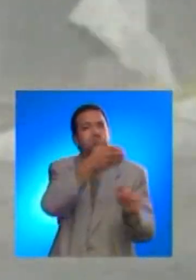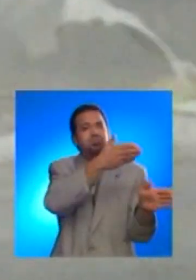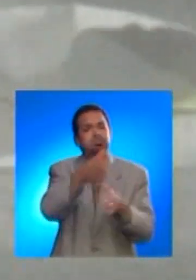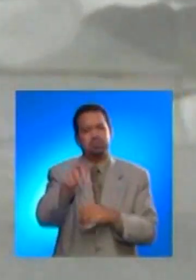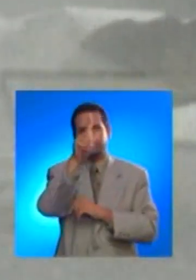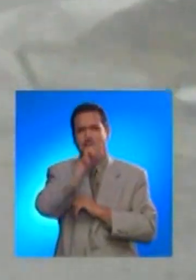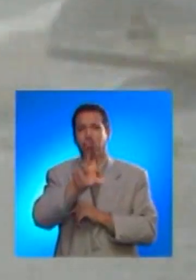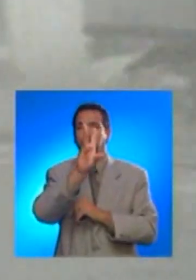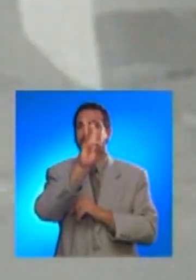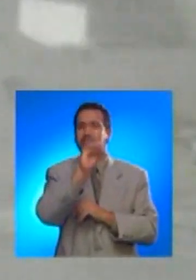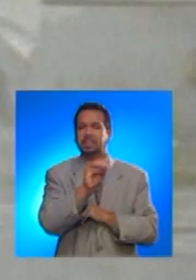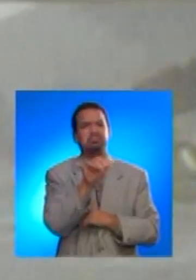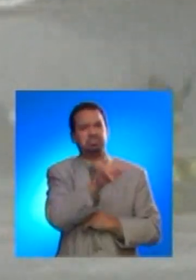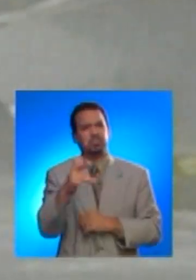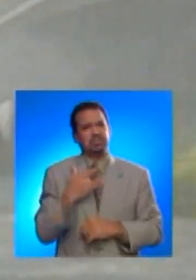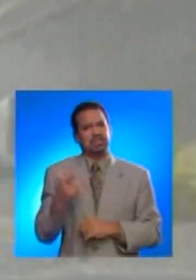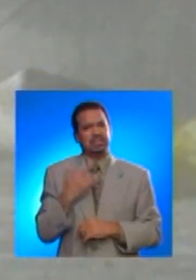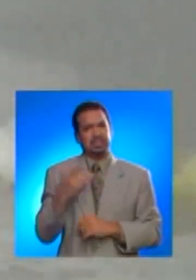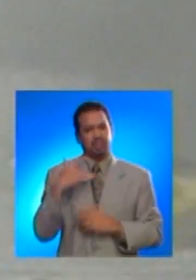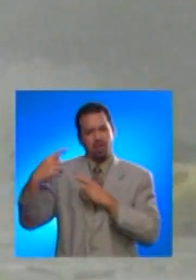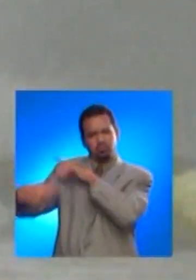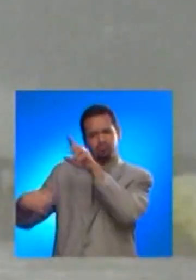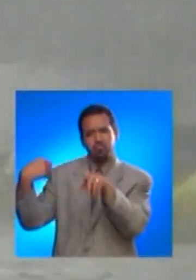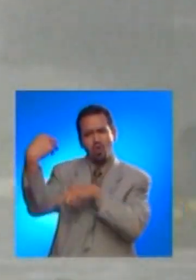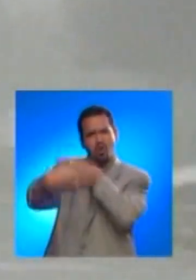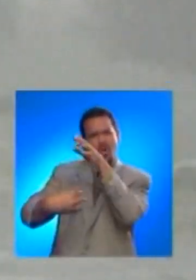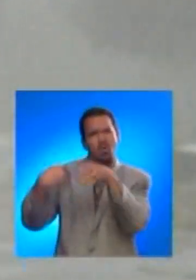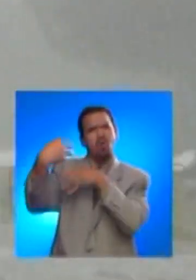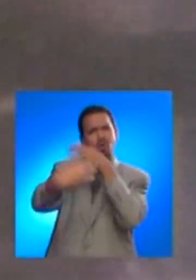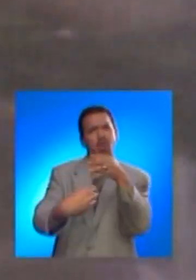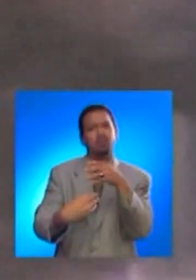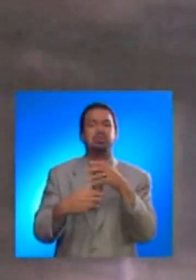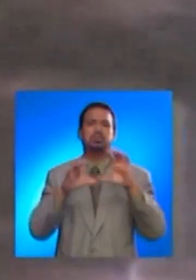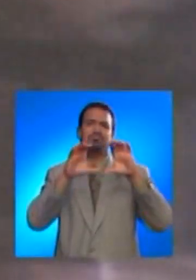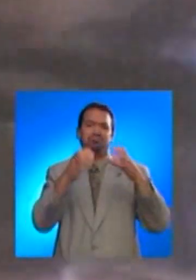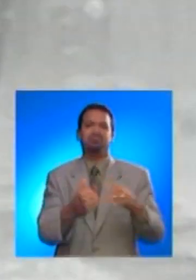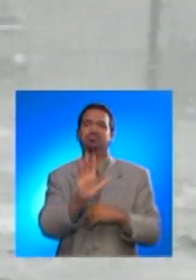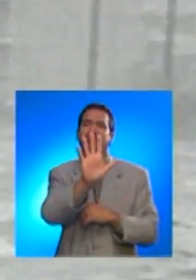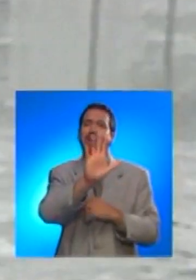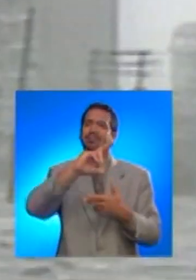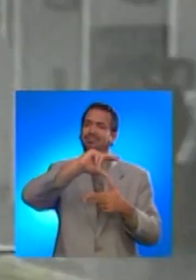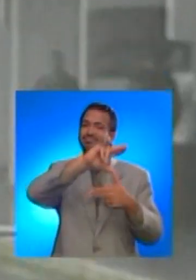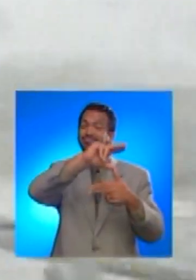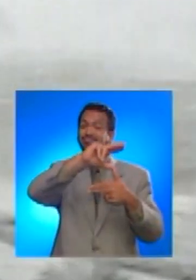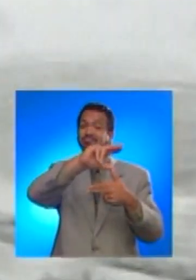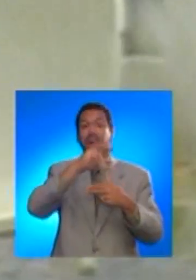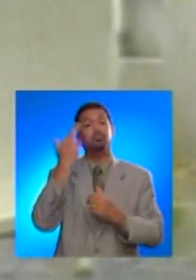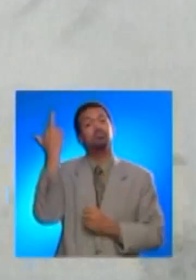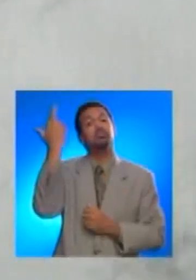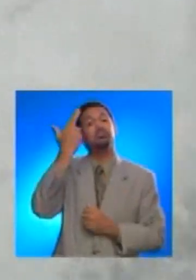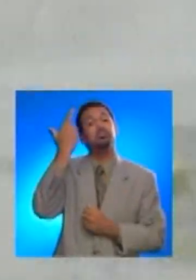miles per hour winds, those associated with a Category 5 hurricane.